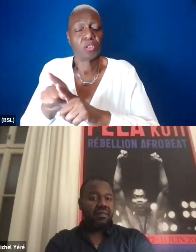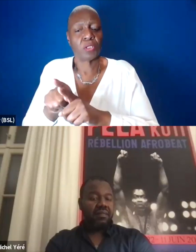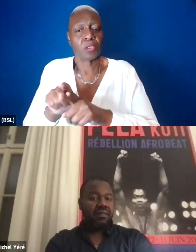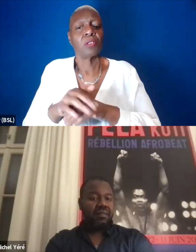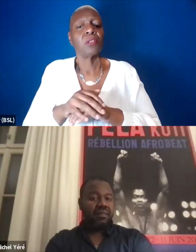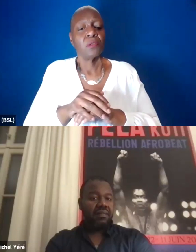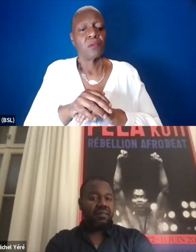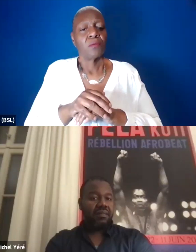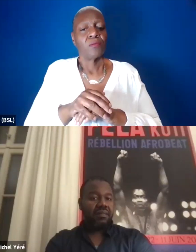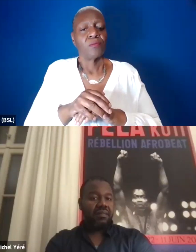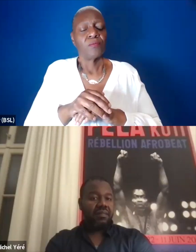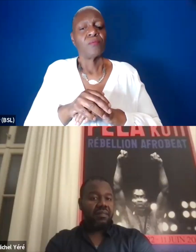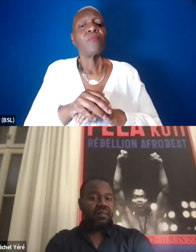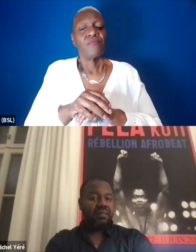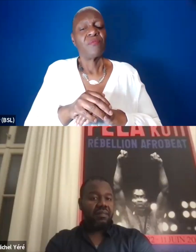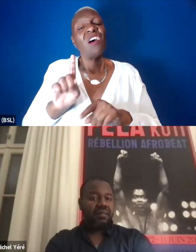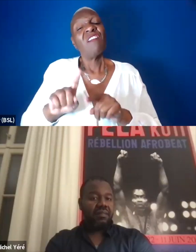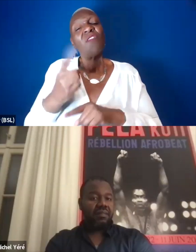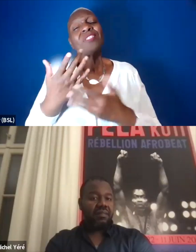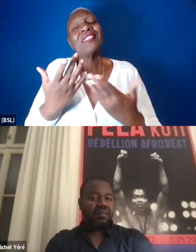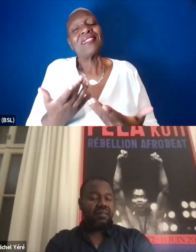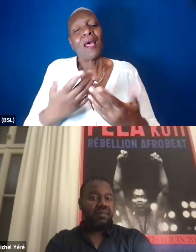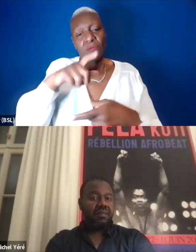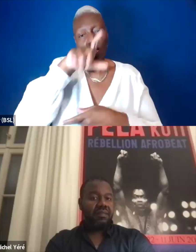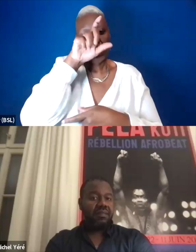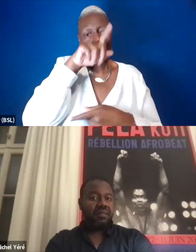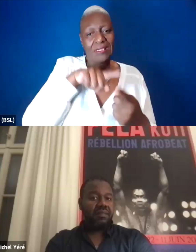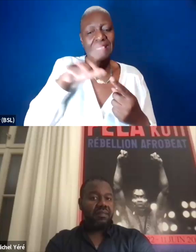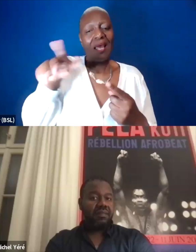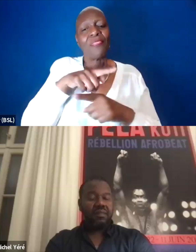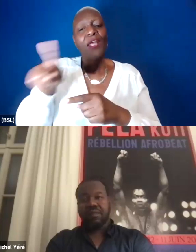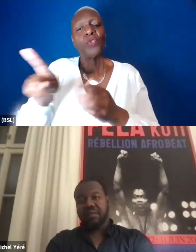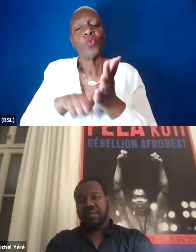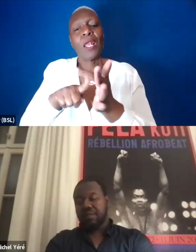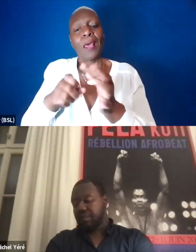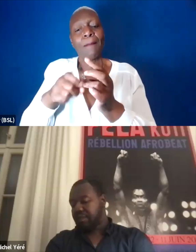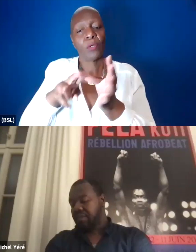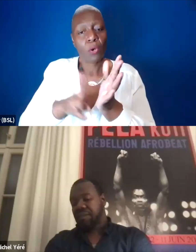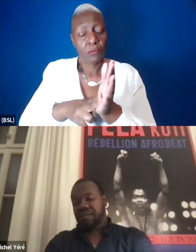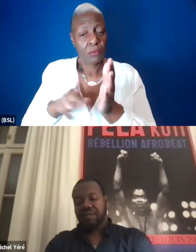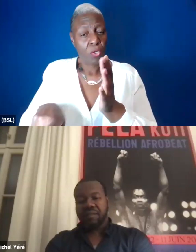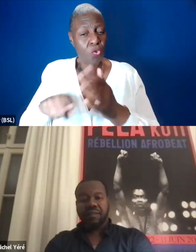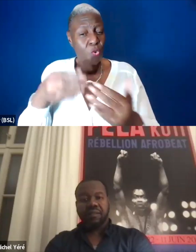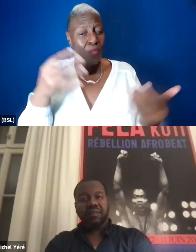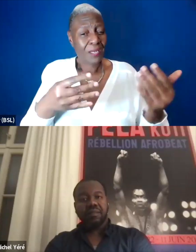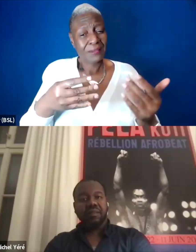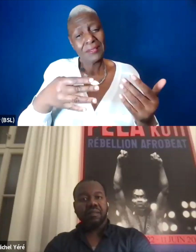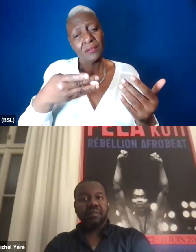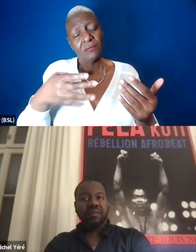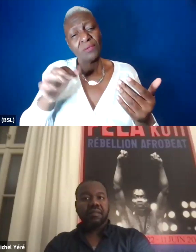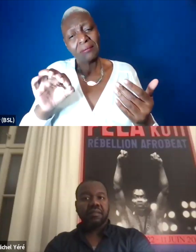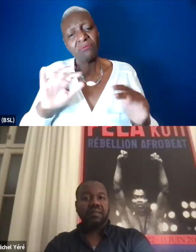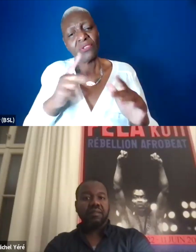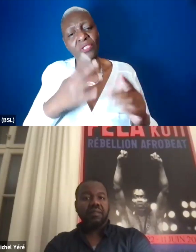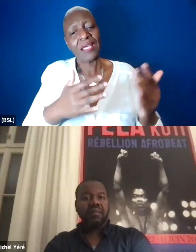in what's modern-day Turkey, and then to Lebanon. So he spends the late 1910s and 1920s